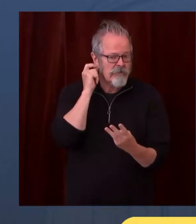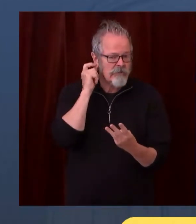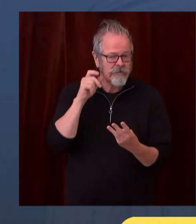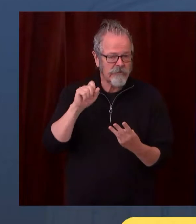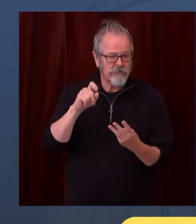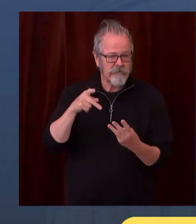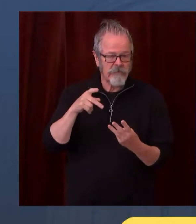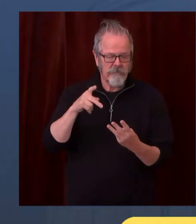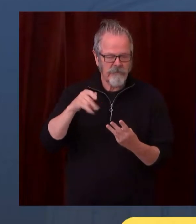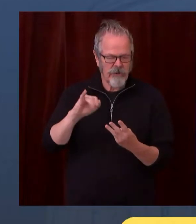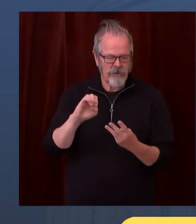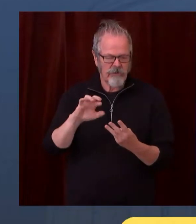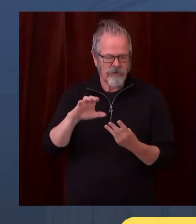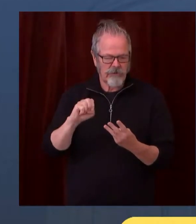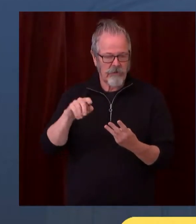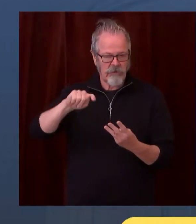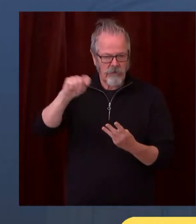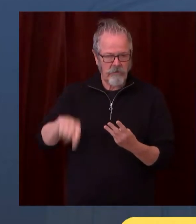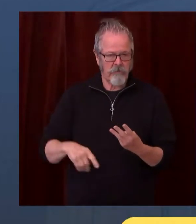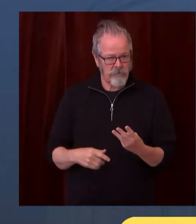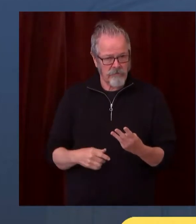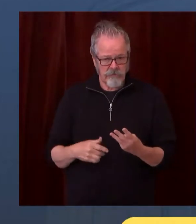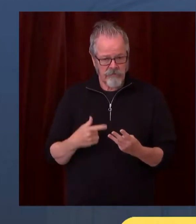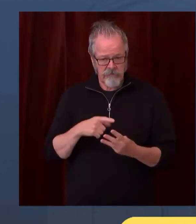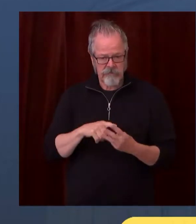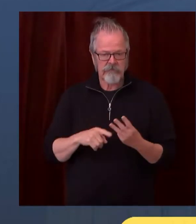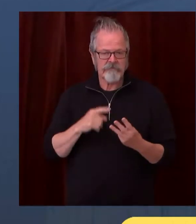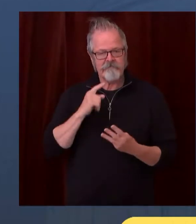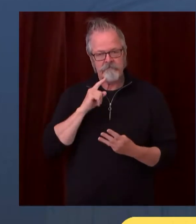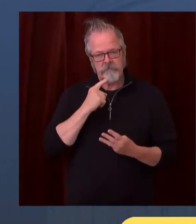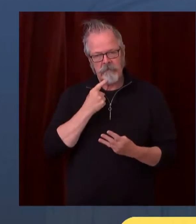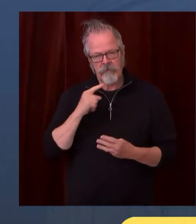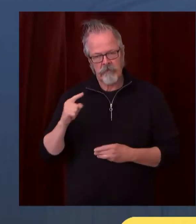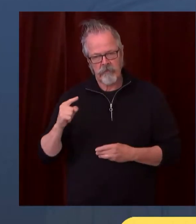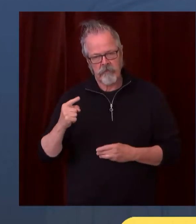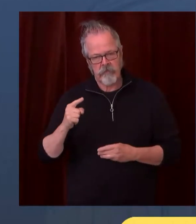shows how far we have to go down to 25.